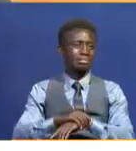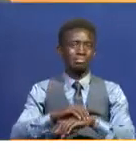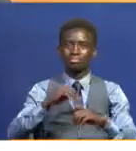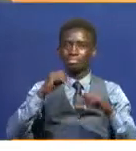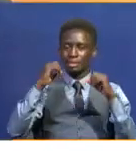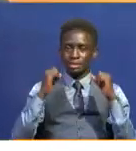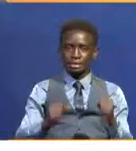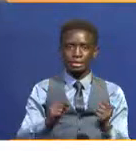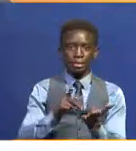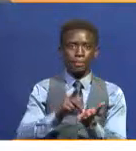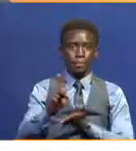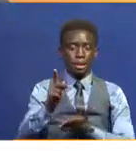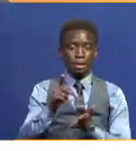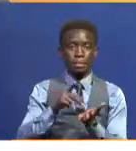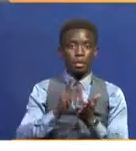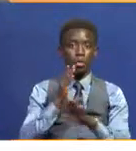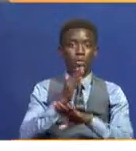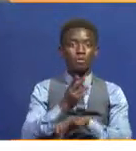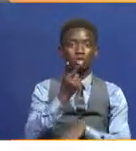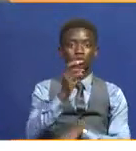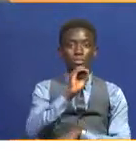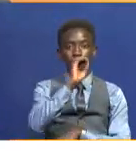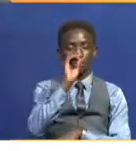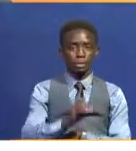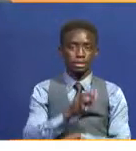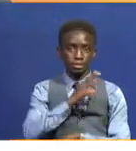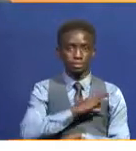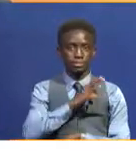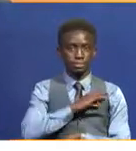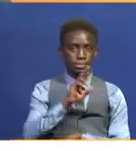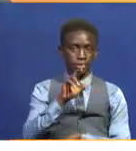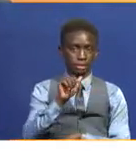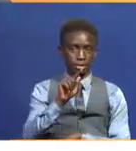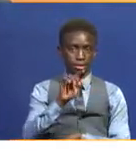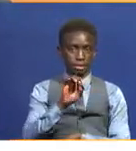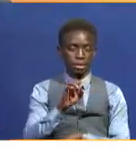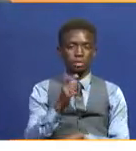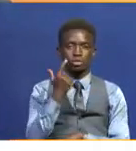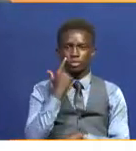paying over 20% interest rates. Yeah. So